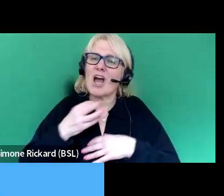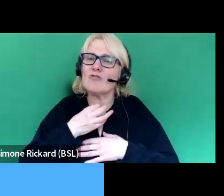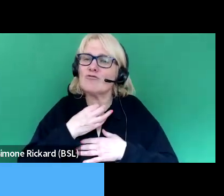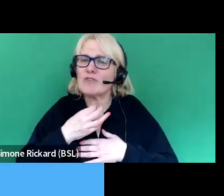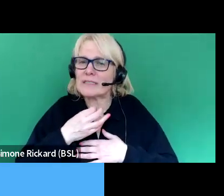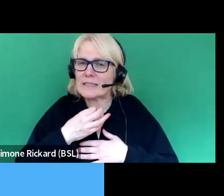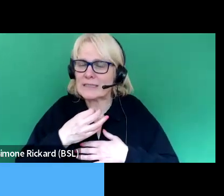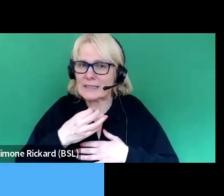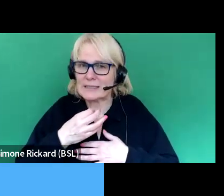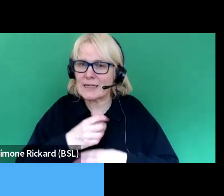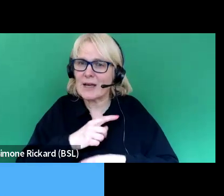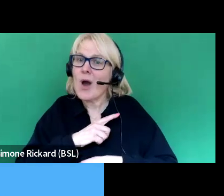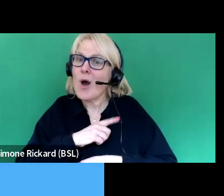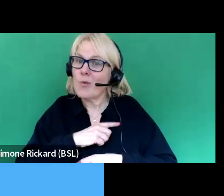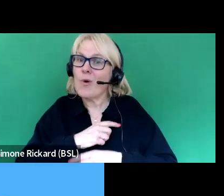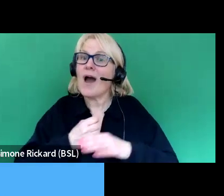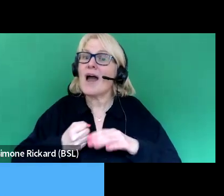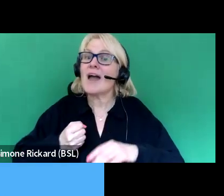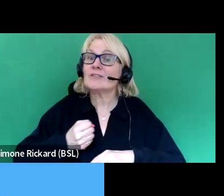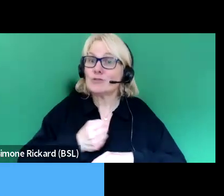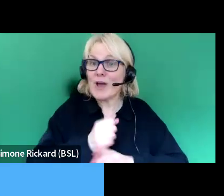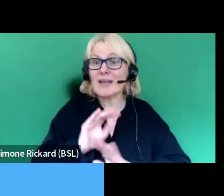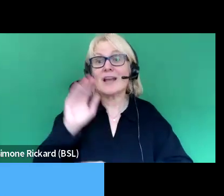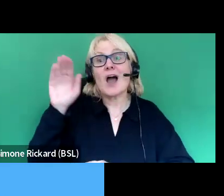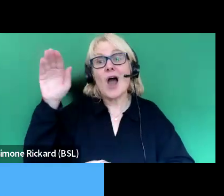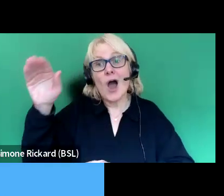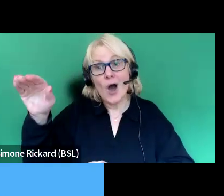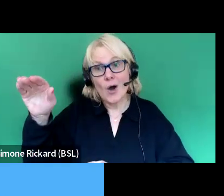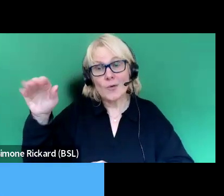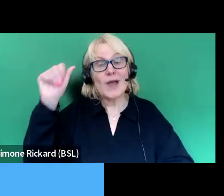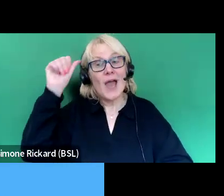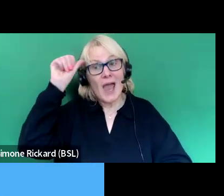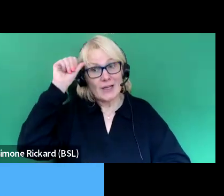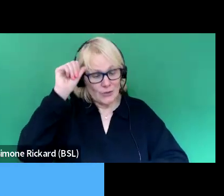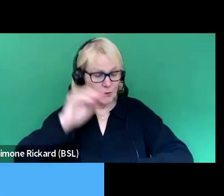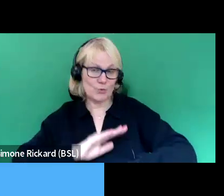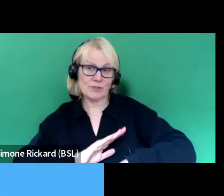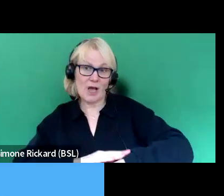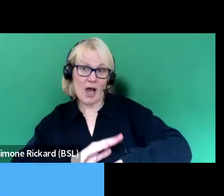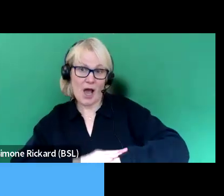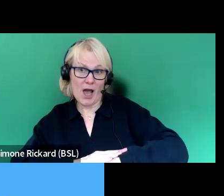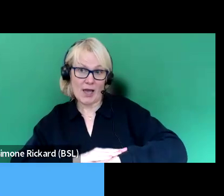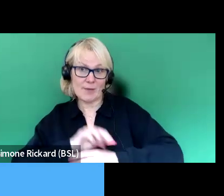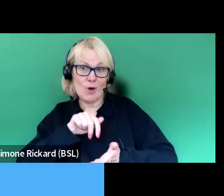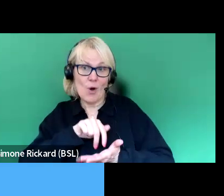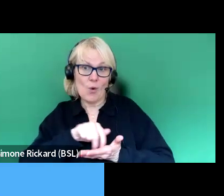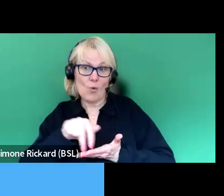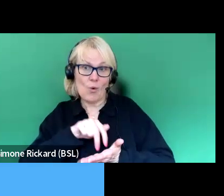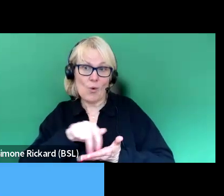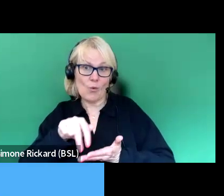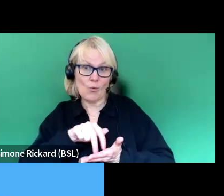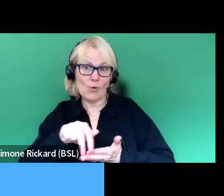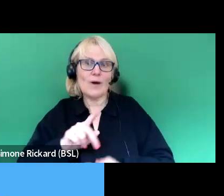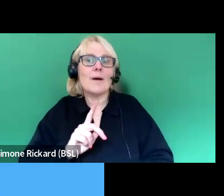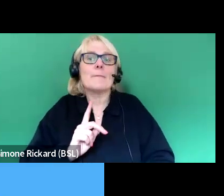because he would catch the train home and knew exactly how long it took him to walk to make that journey.